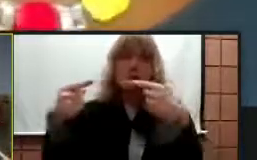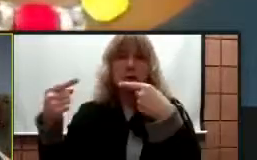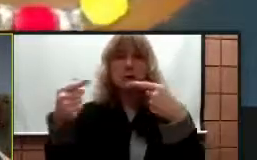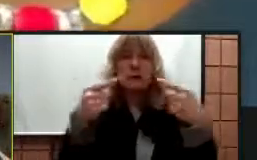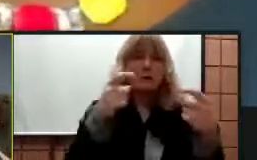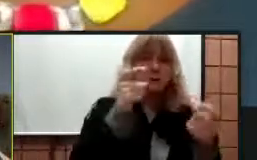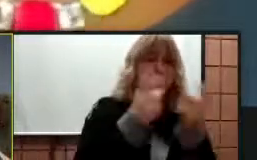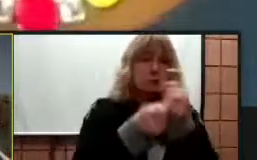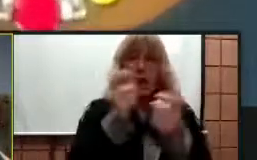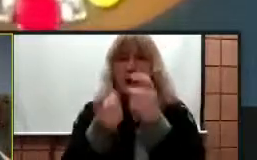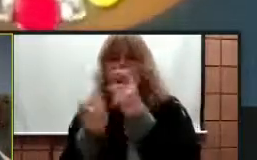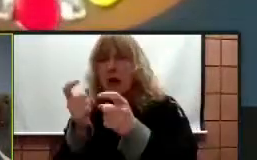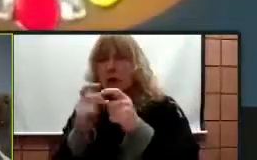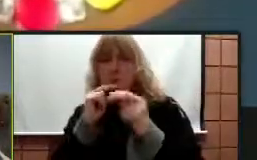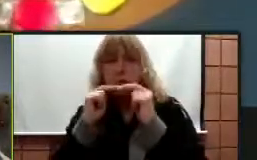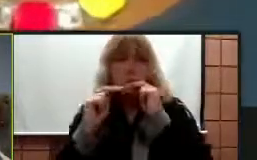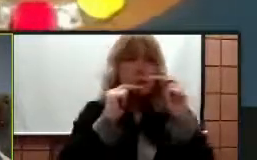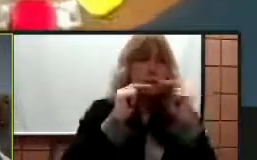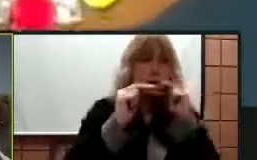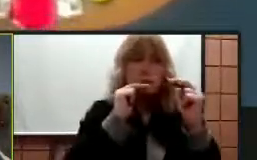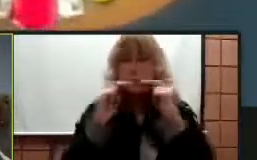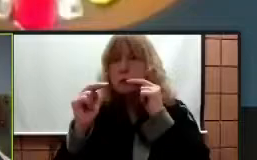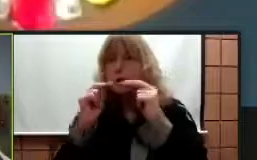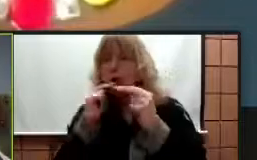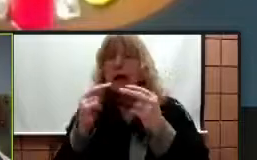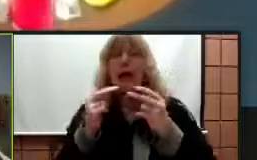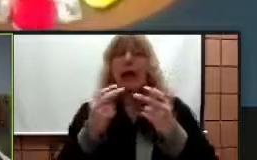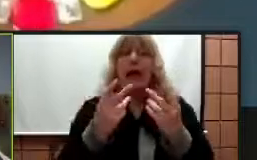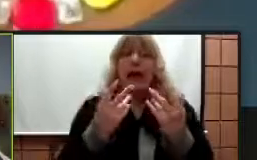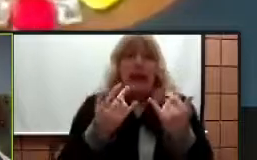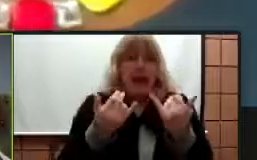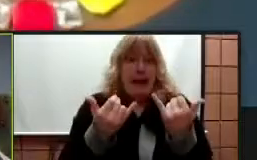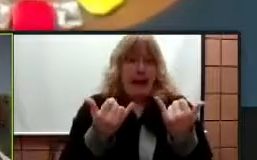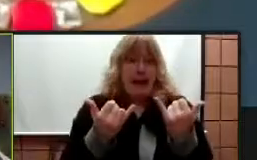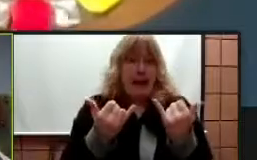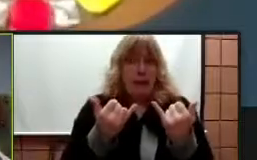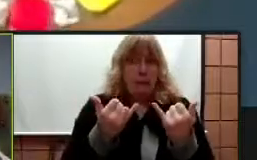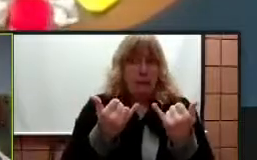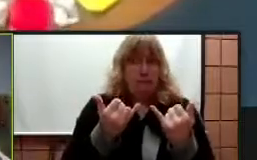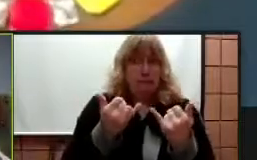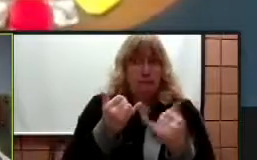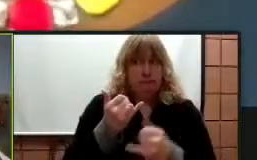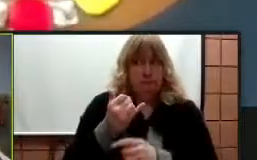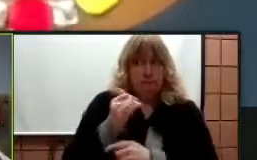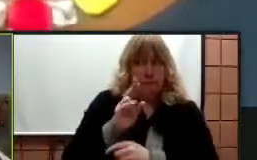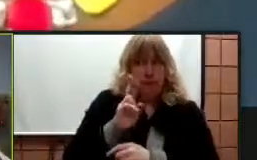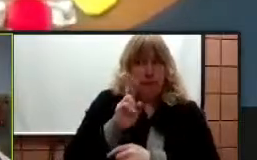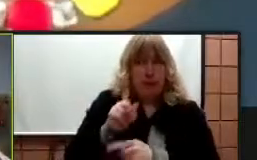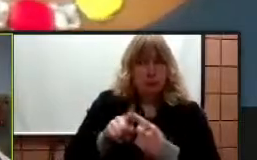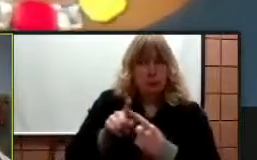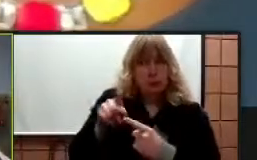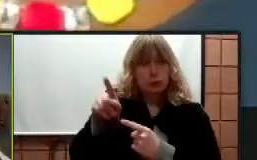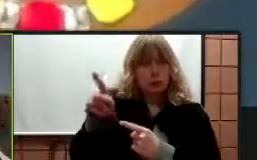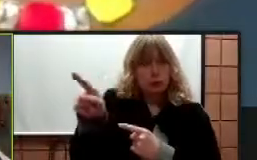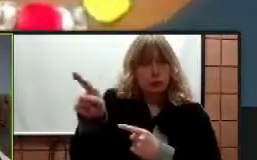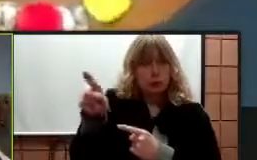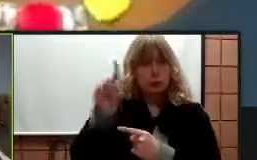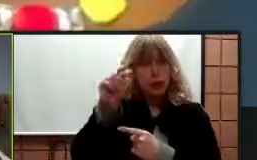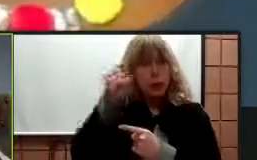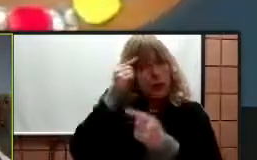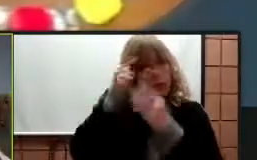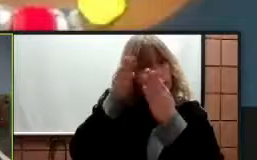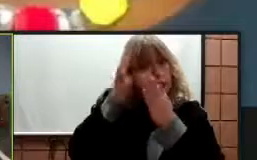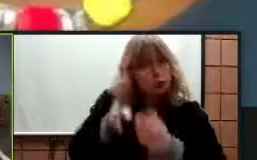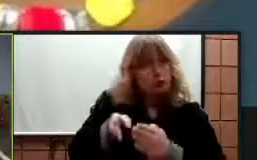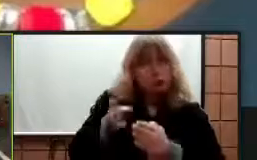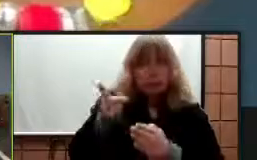negotiating that's happening. And at this point, it's up to the governor pretty much. We don't know what she's going to sign, what